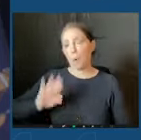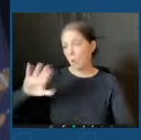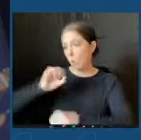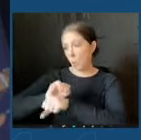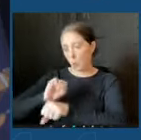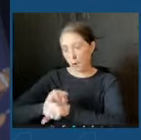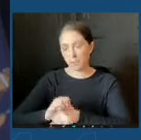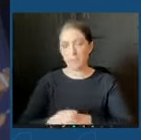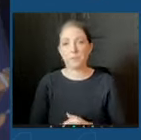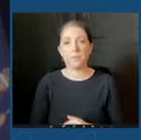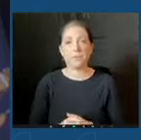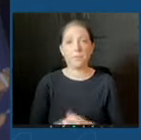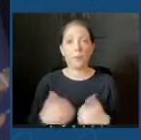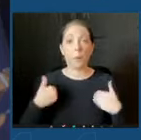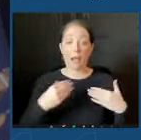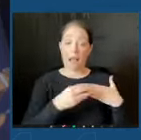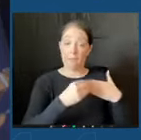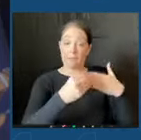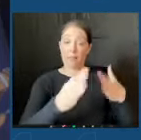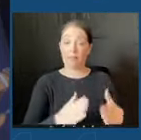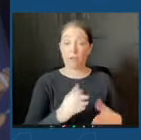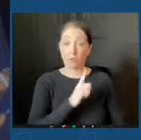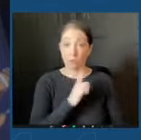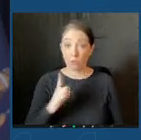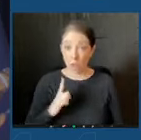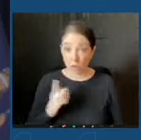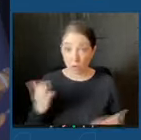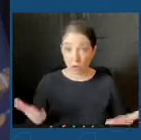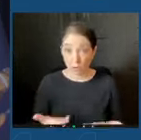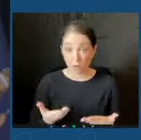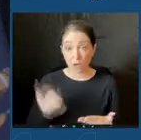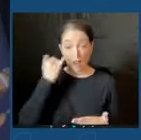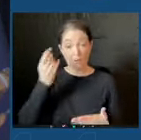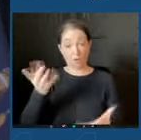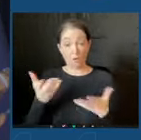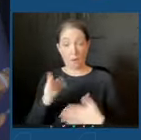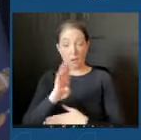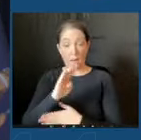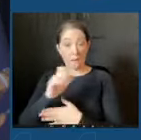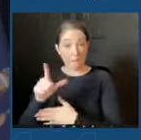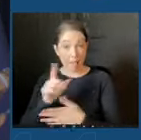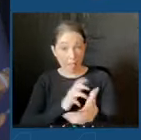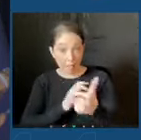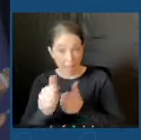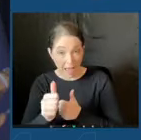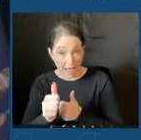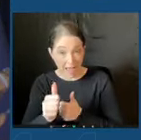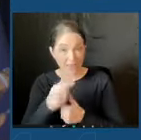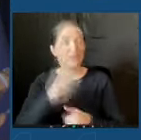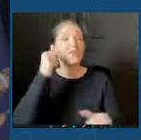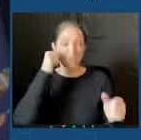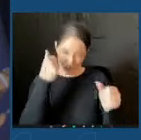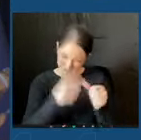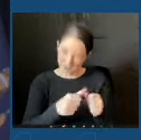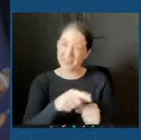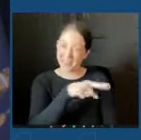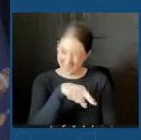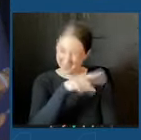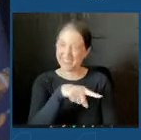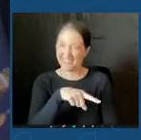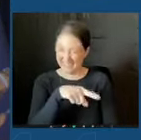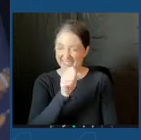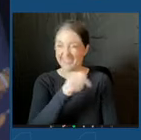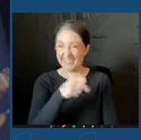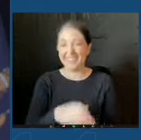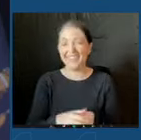have leaders in our legislature, because if you want to get a bill passed, you remember this from you remember all this. Okay, when I